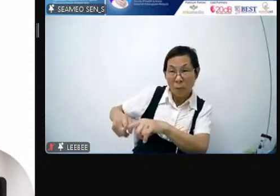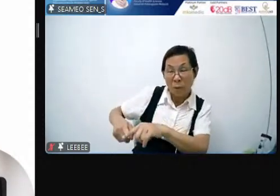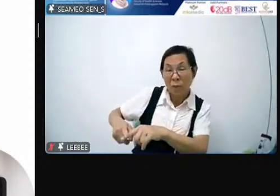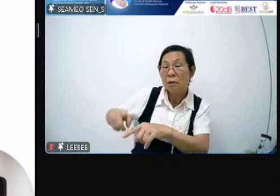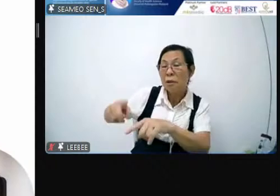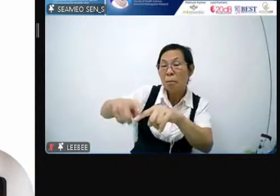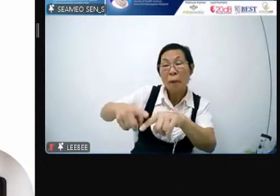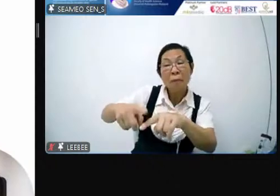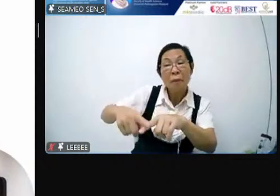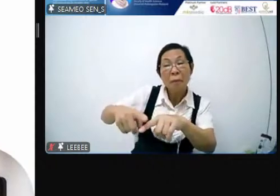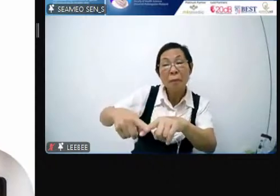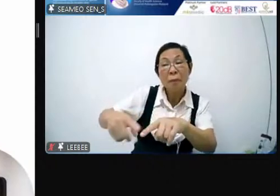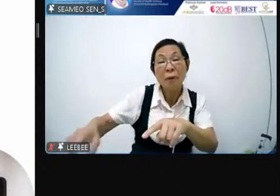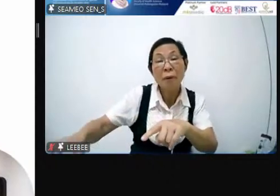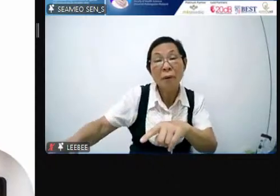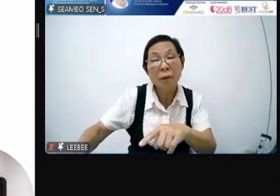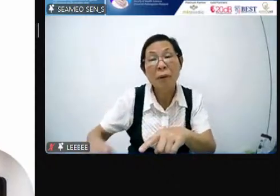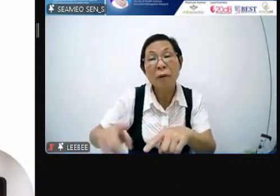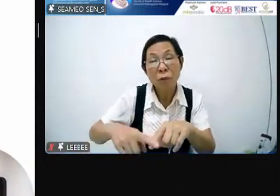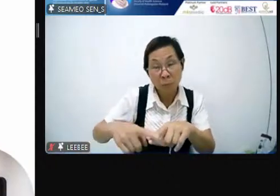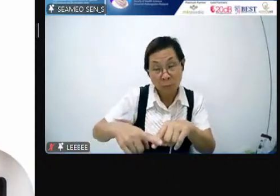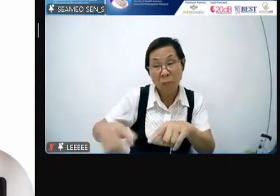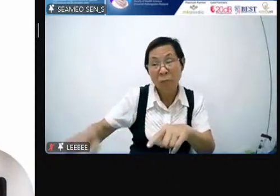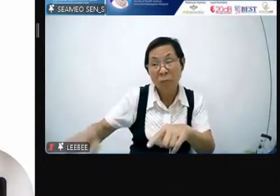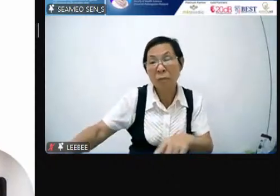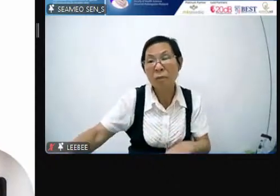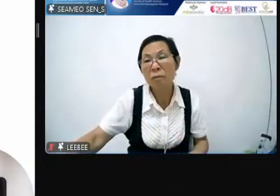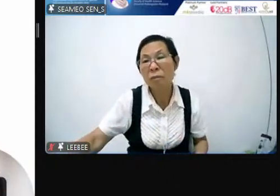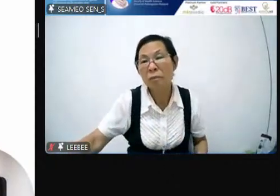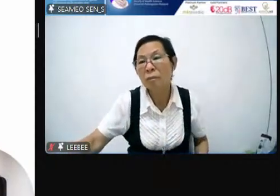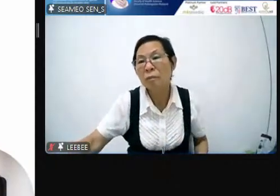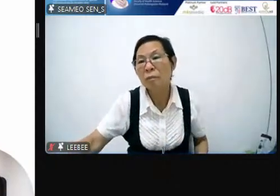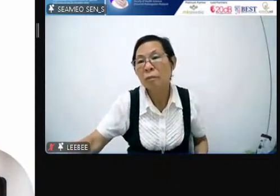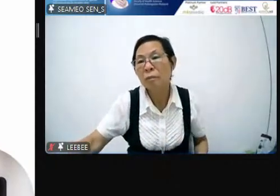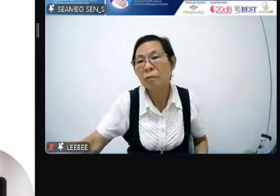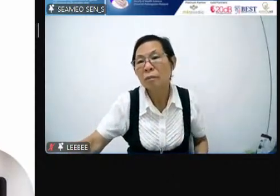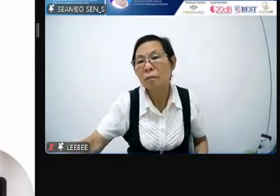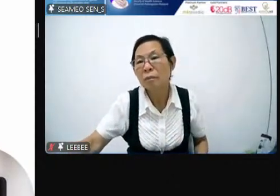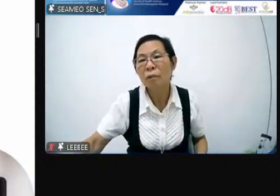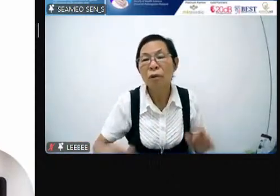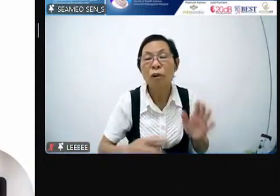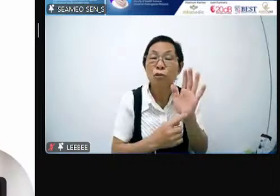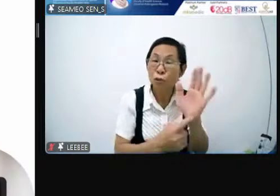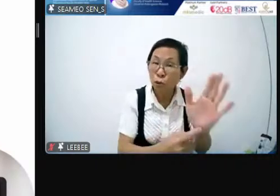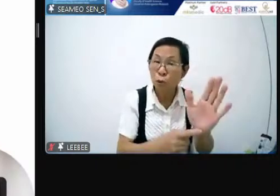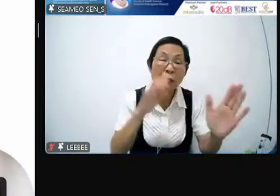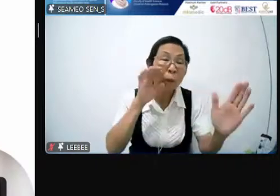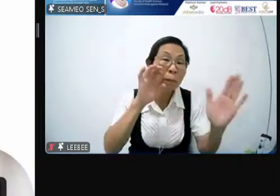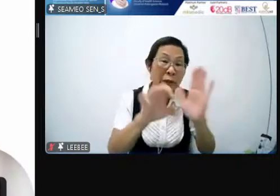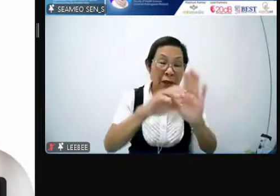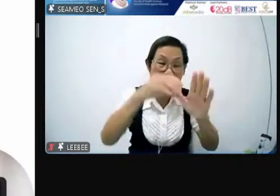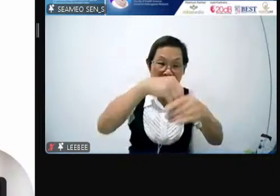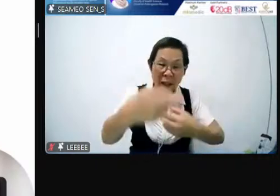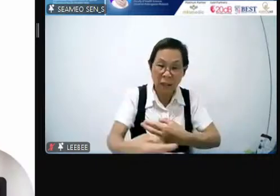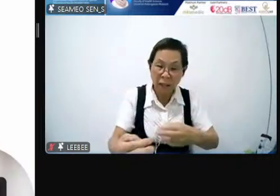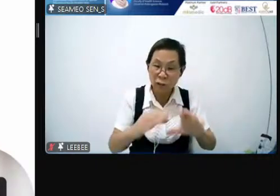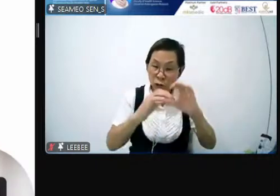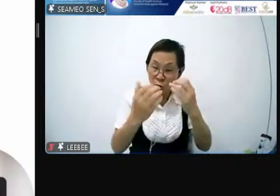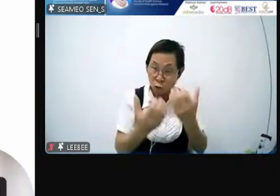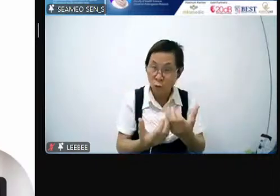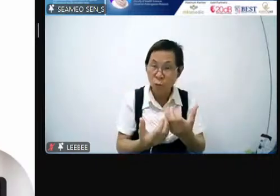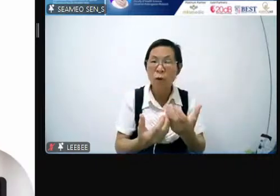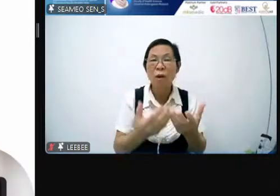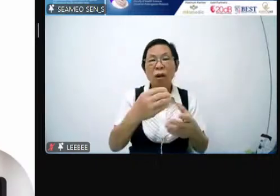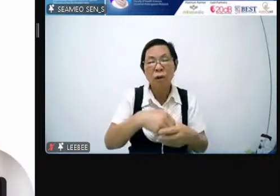situation. As shown in the pictures, there are in this classroom, it can be in a lecture style,